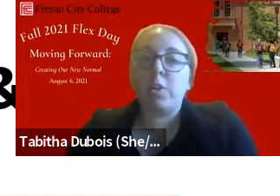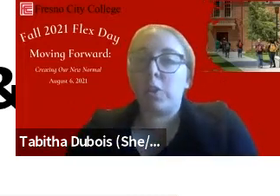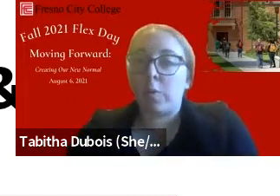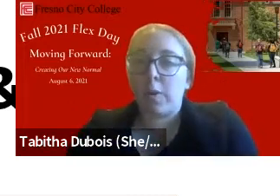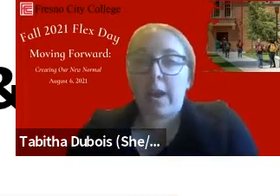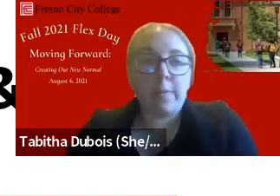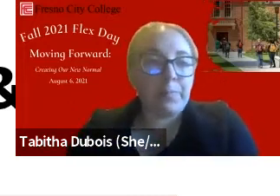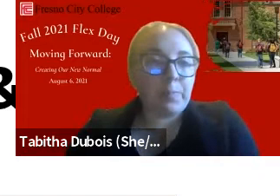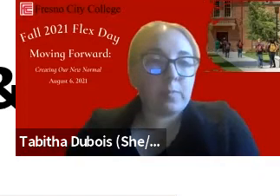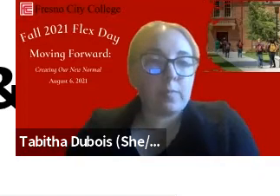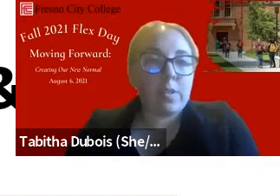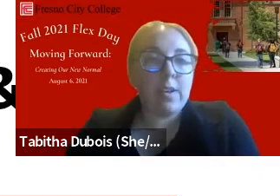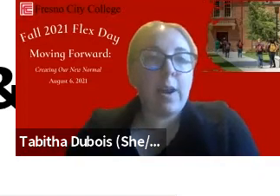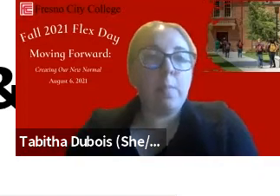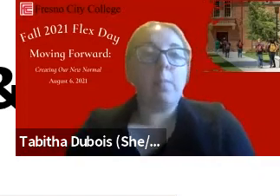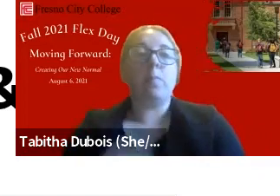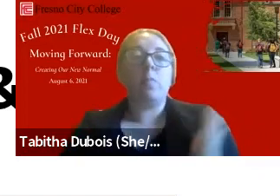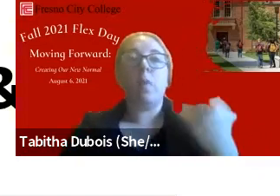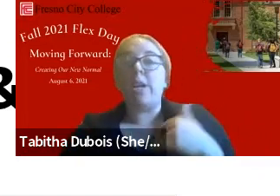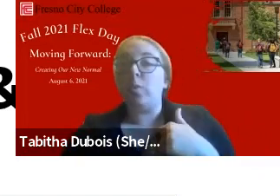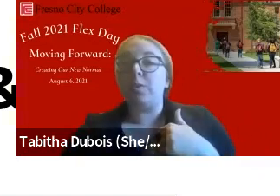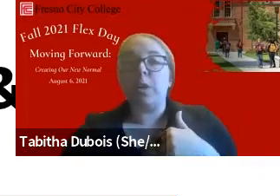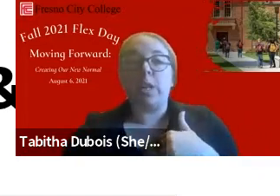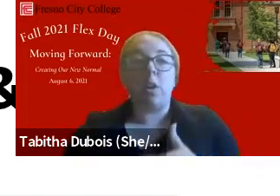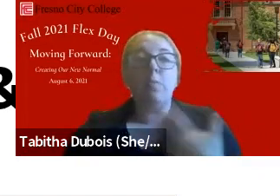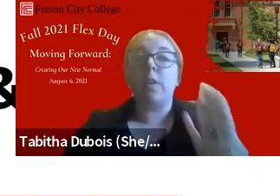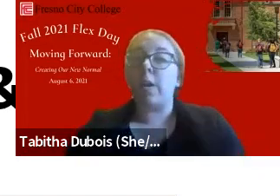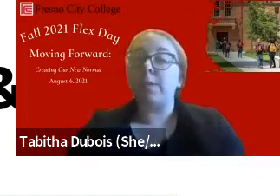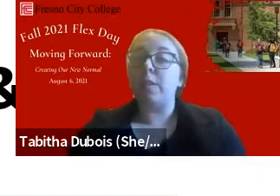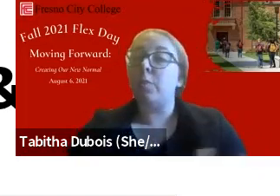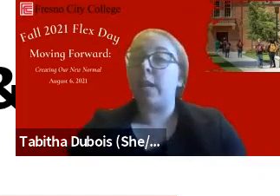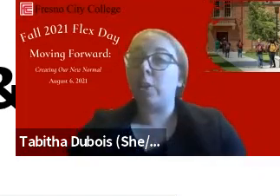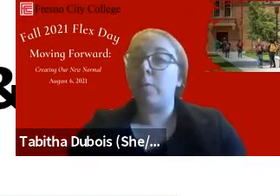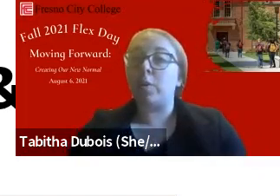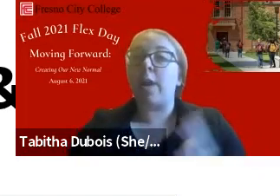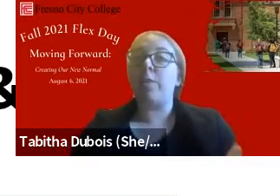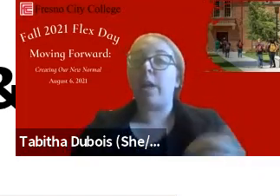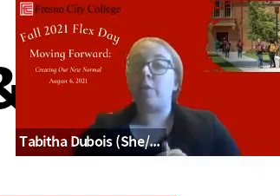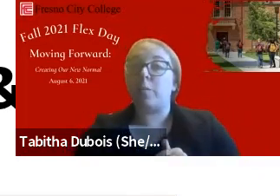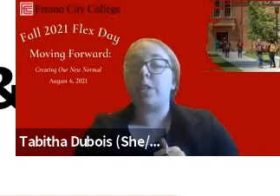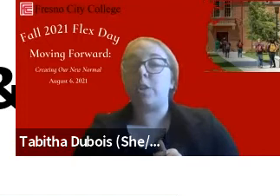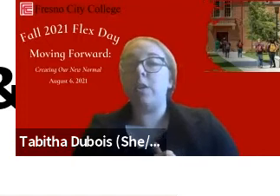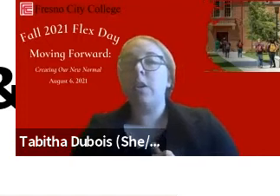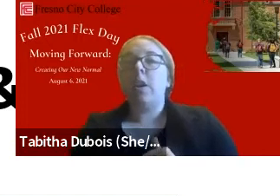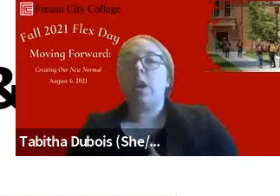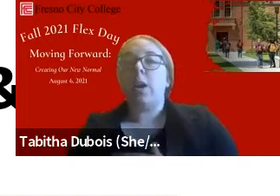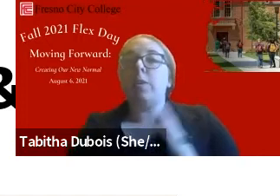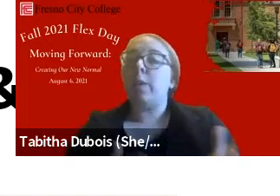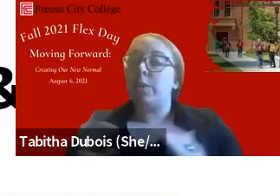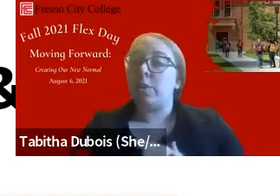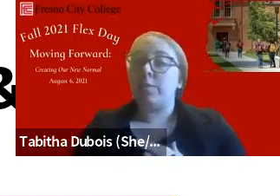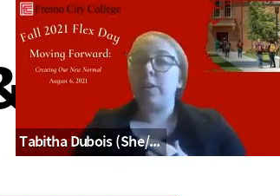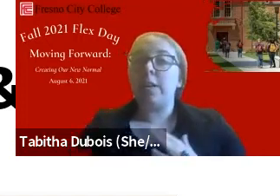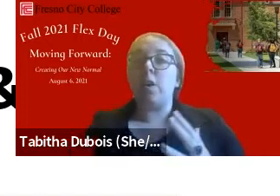We are there to interpret that. I do also want to let you know, sometimes things do take a little bit more time with that interpretation.